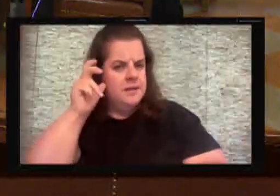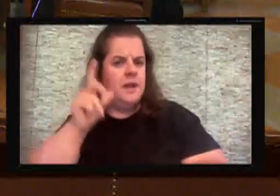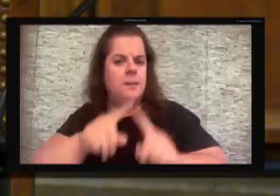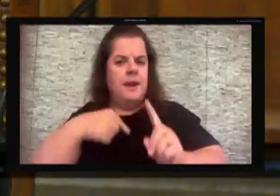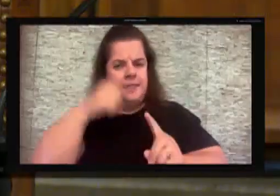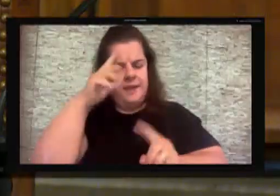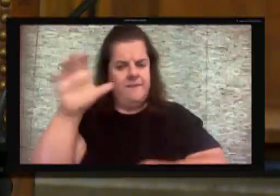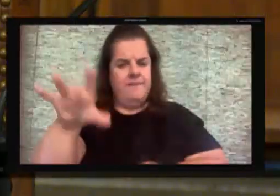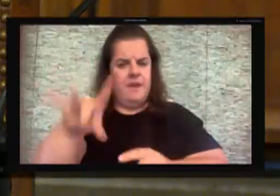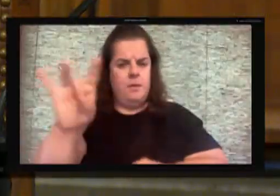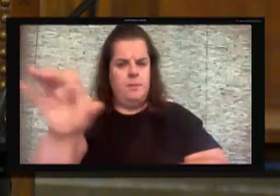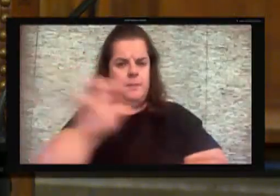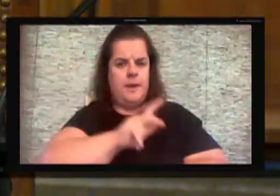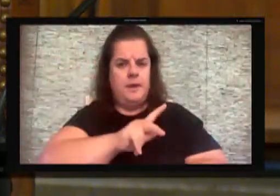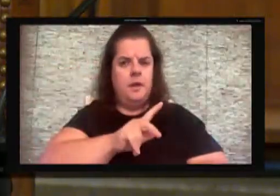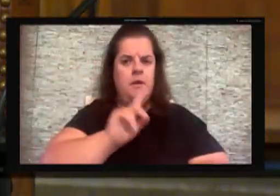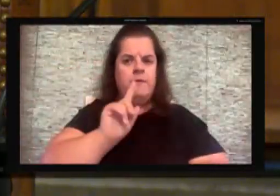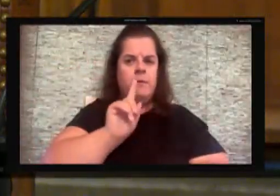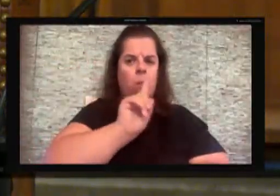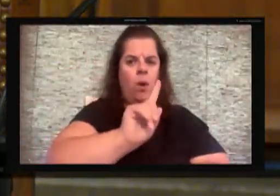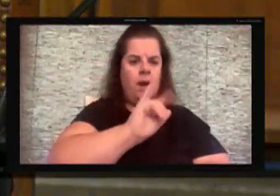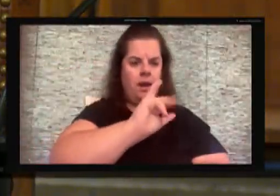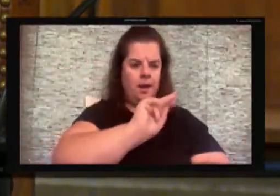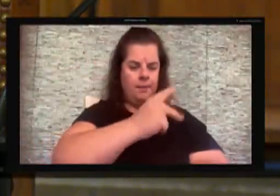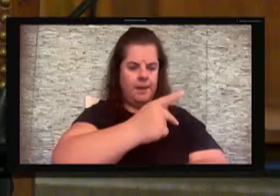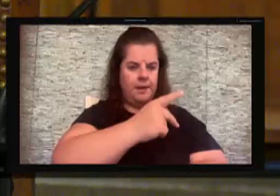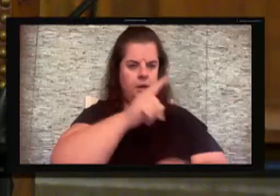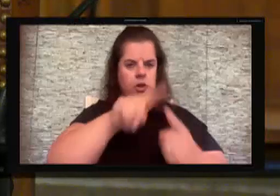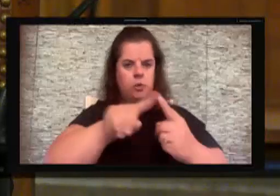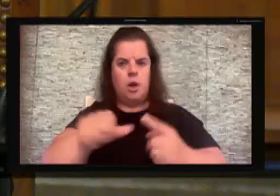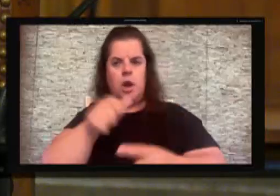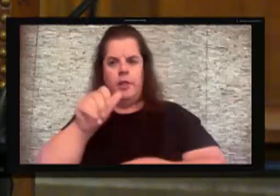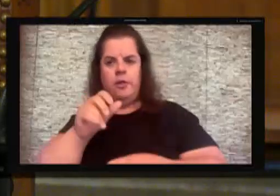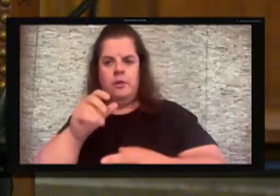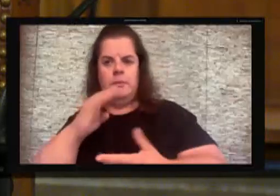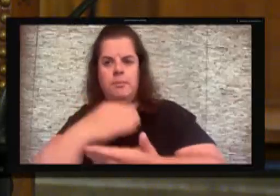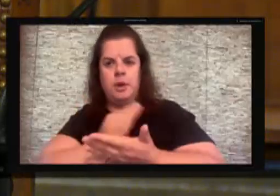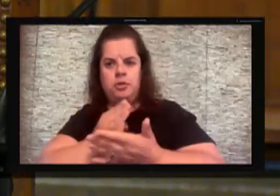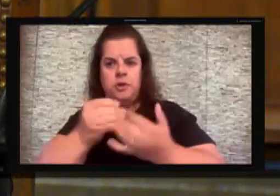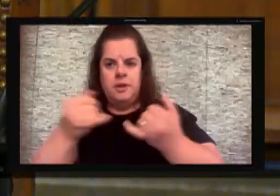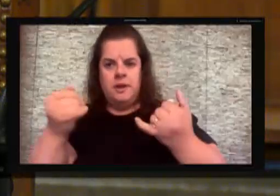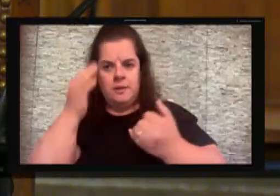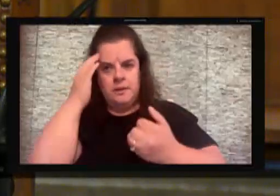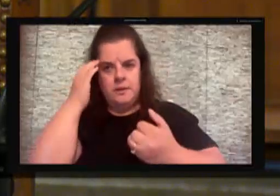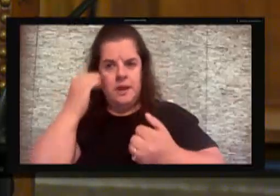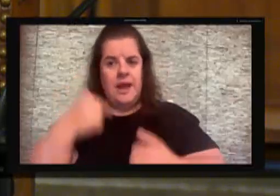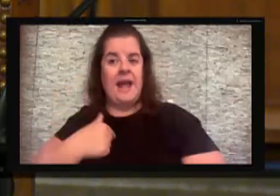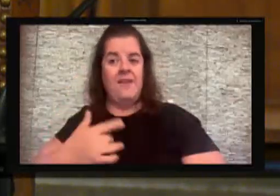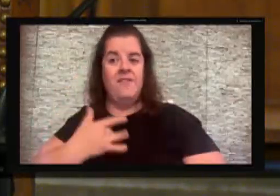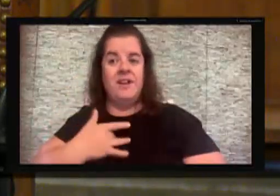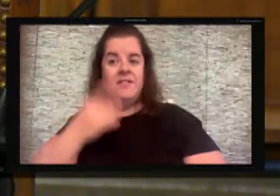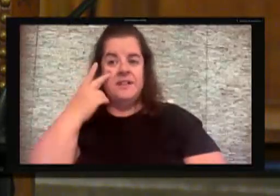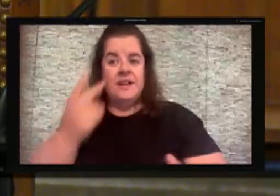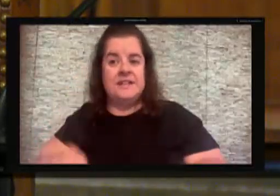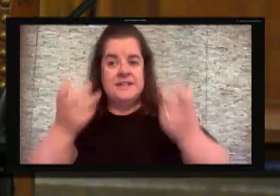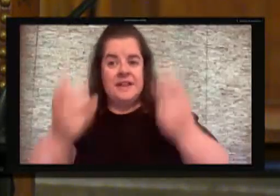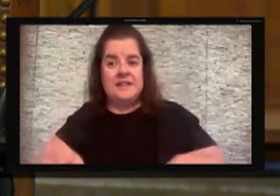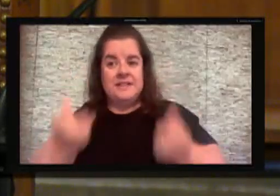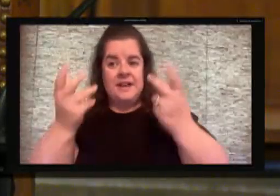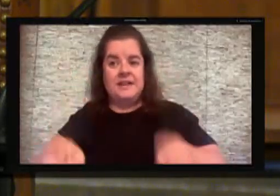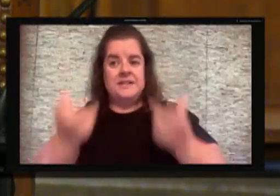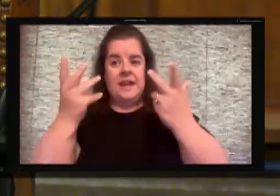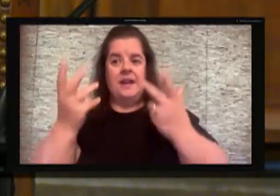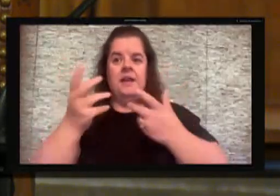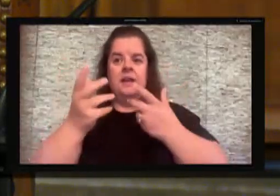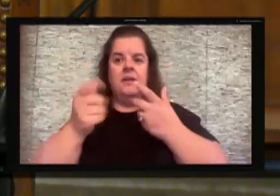is just going from one IMP budget line to another IMP budget line. Correct. And I feel like I've seen thousands of these in my 10 years on council.